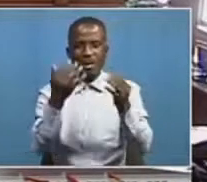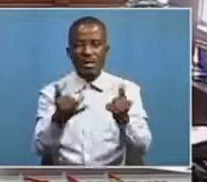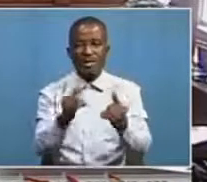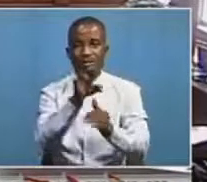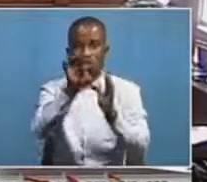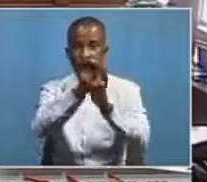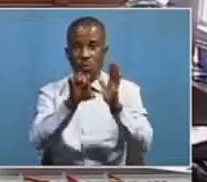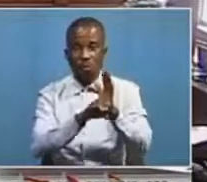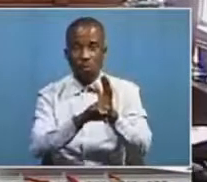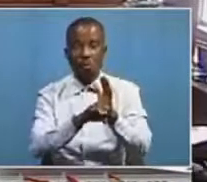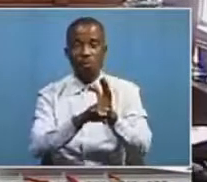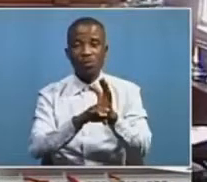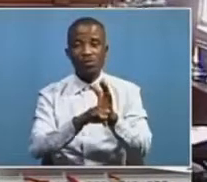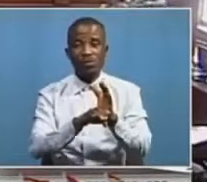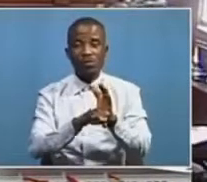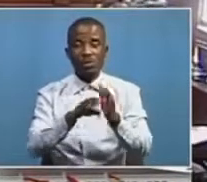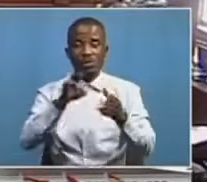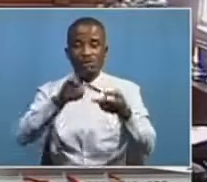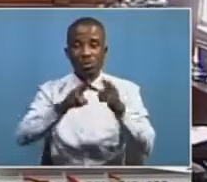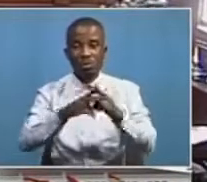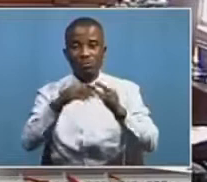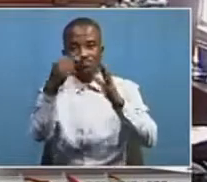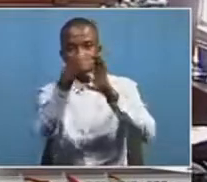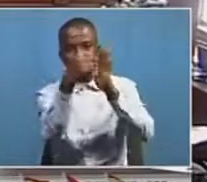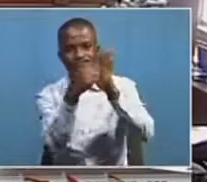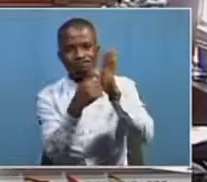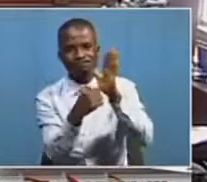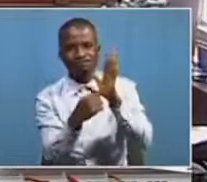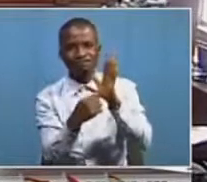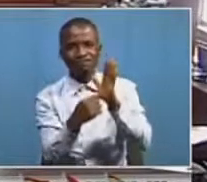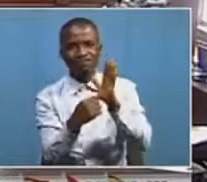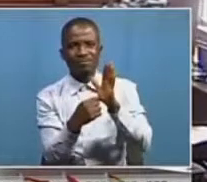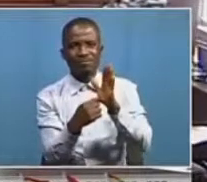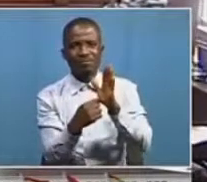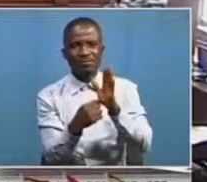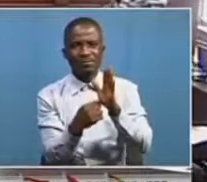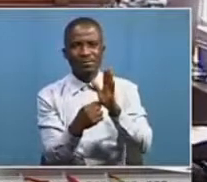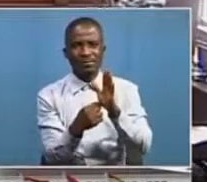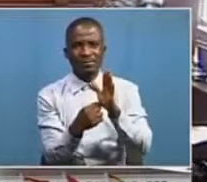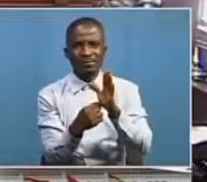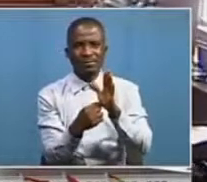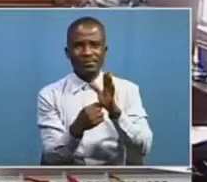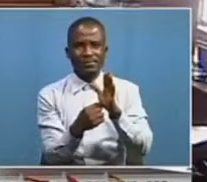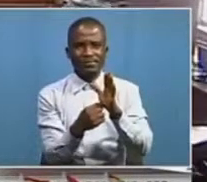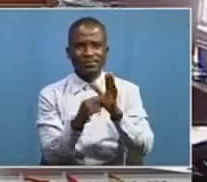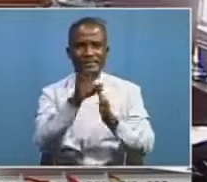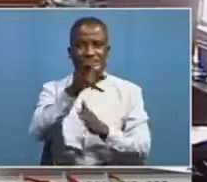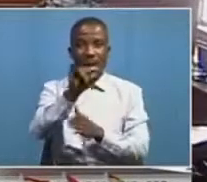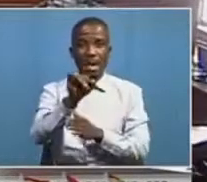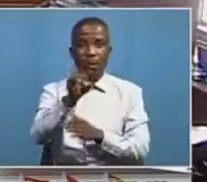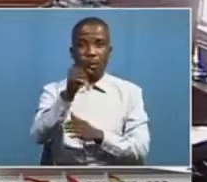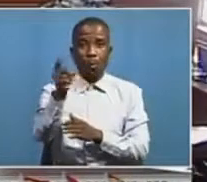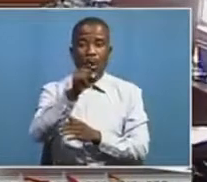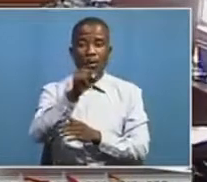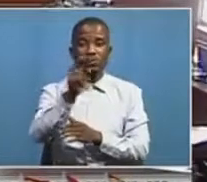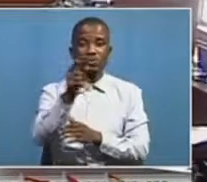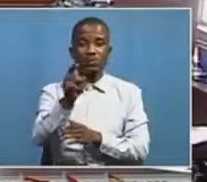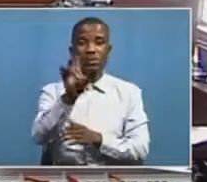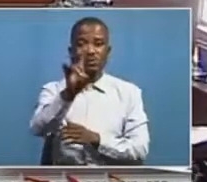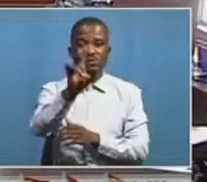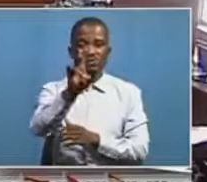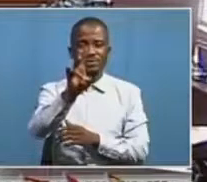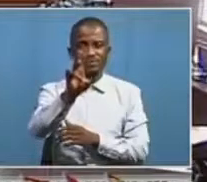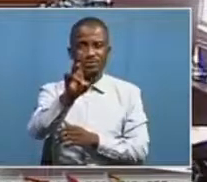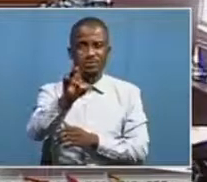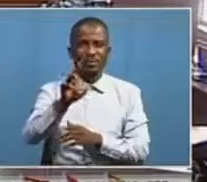Constitution 1982 and Regulations 4410, D and 11 of CI 127-2020,